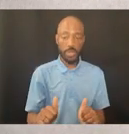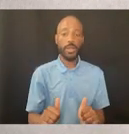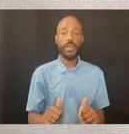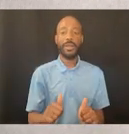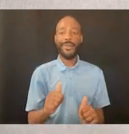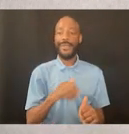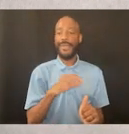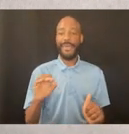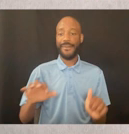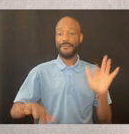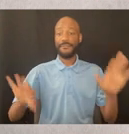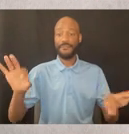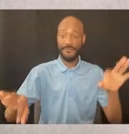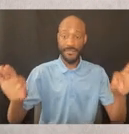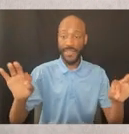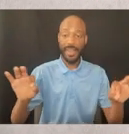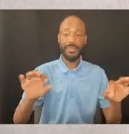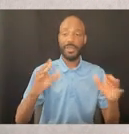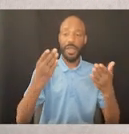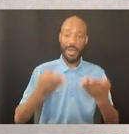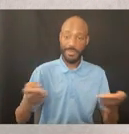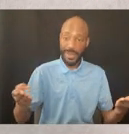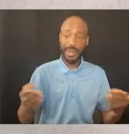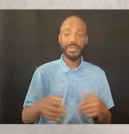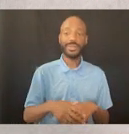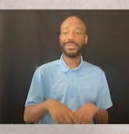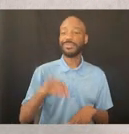found objects, junk, and